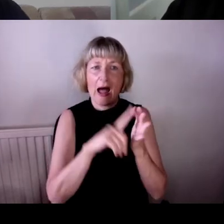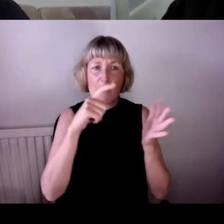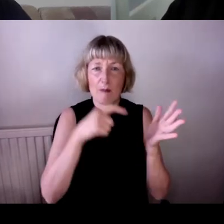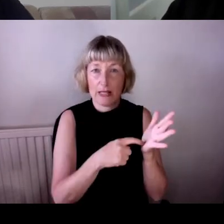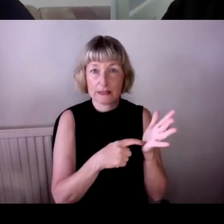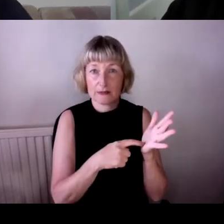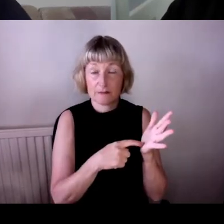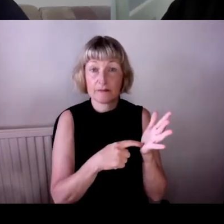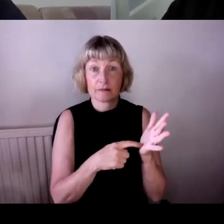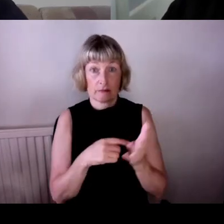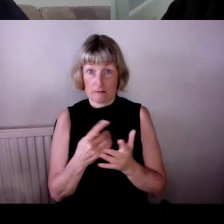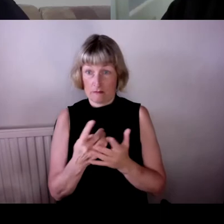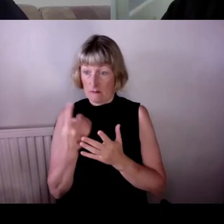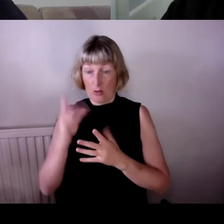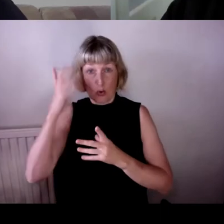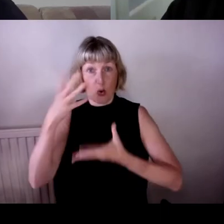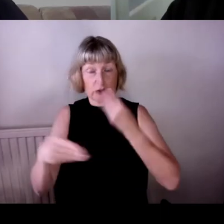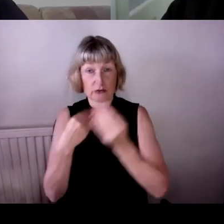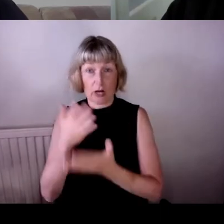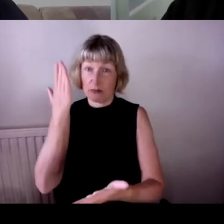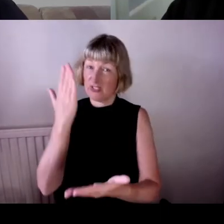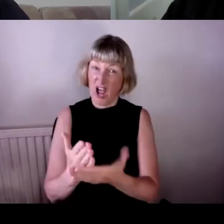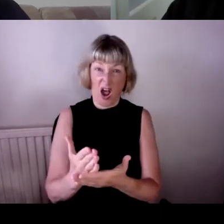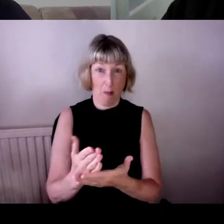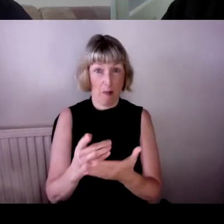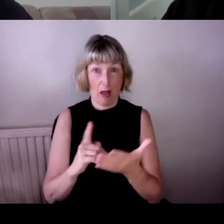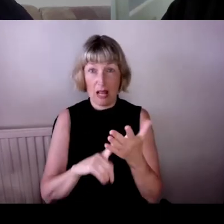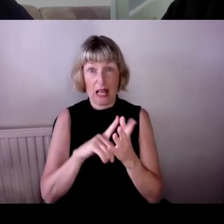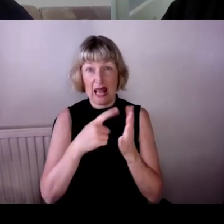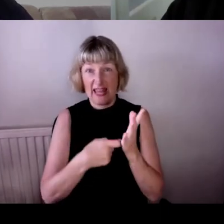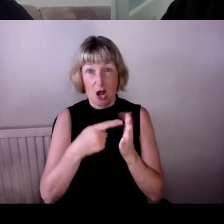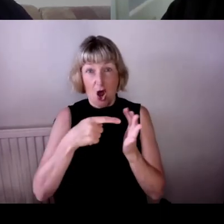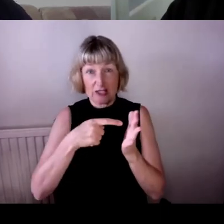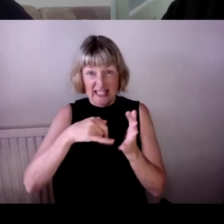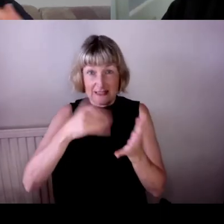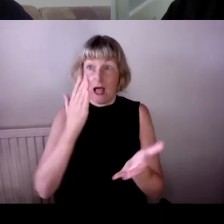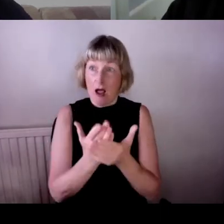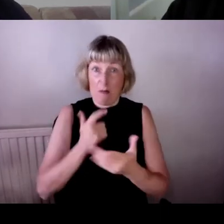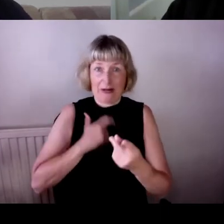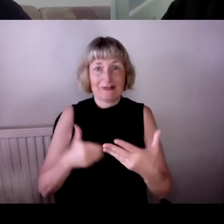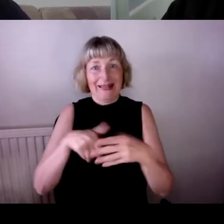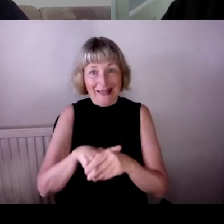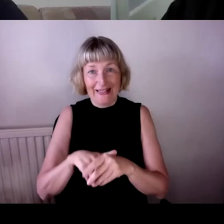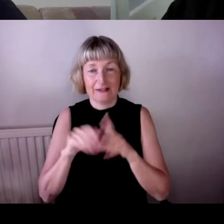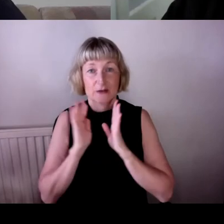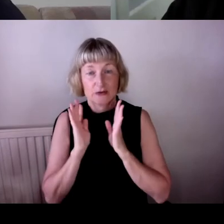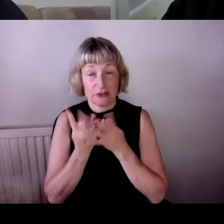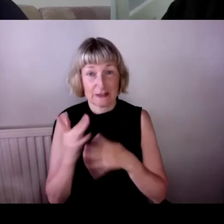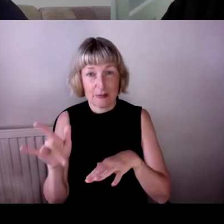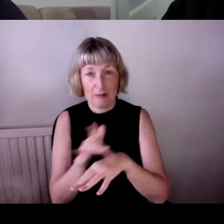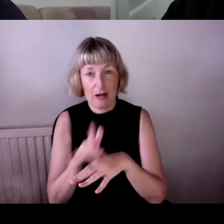I don't know. Can you write better than Shakespeare? I can't. But it was another way through. It was another way